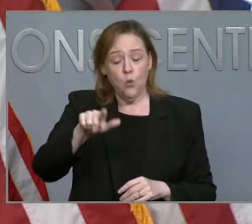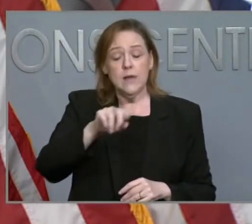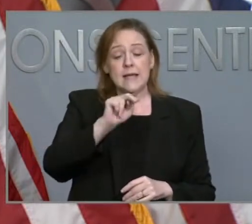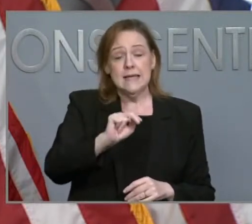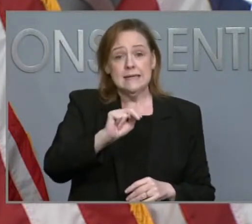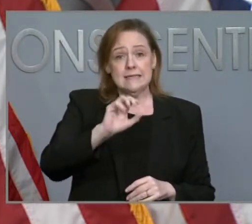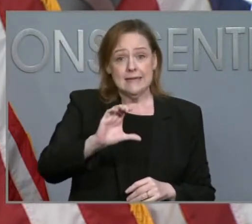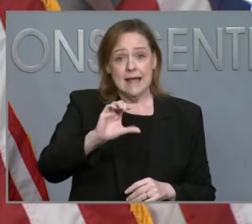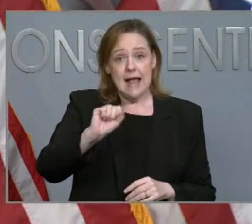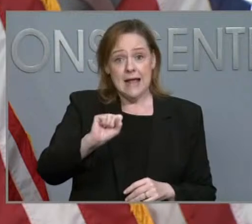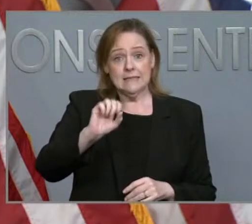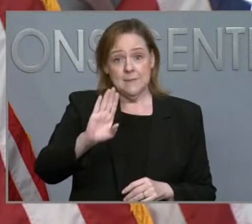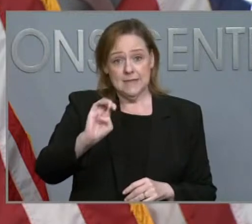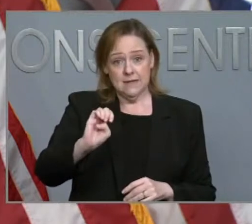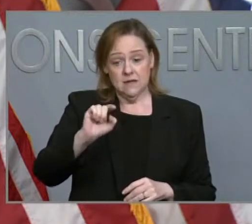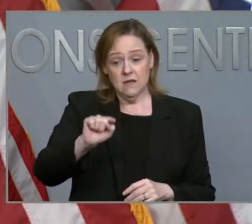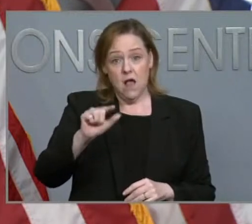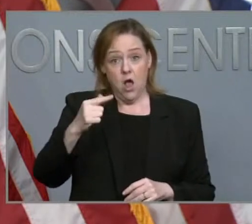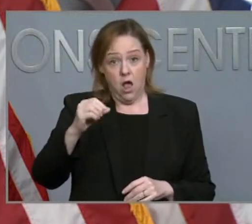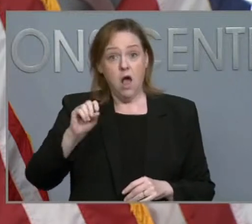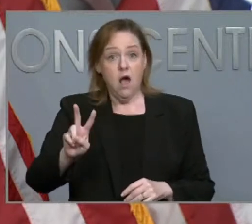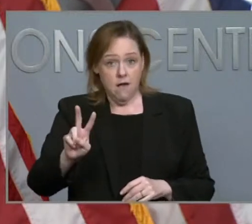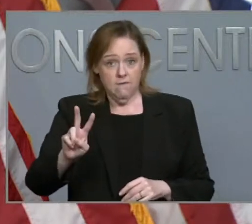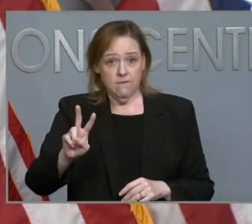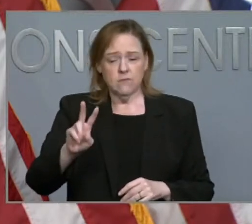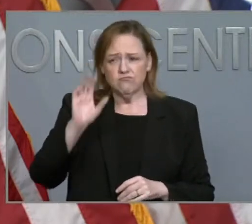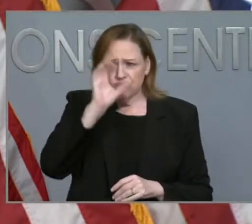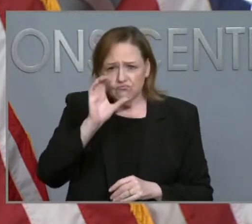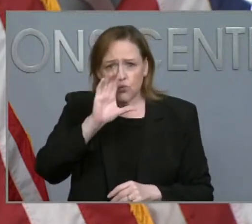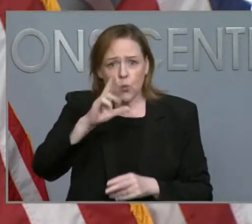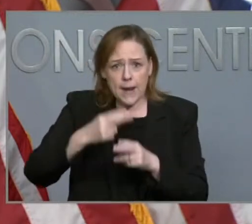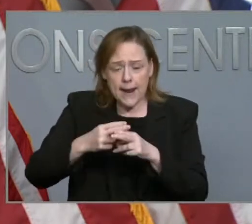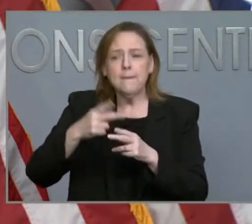ncsbe.gov, and don't forget to bring your photo ID.